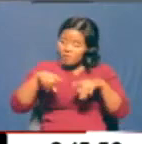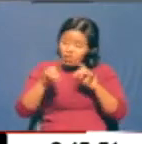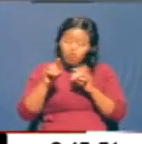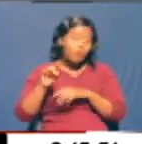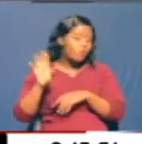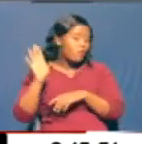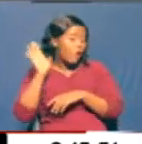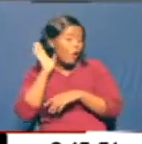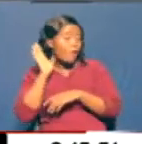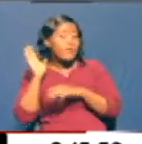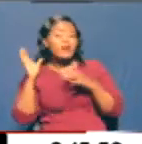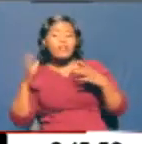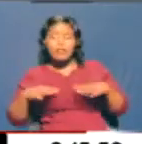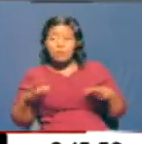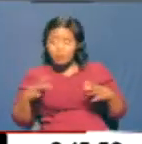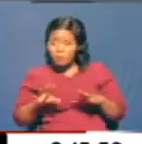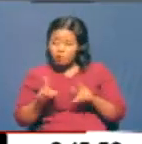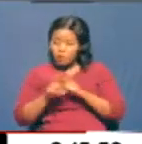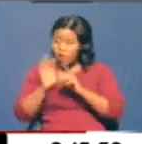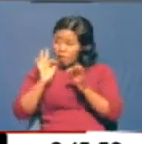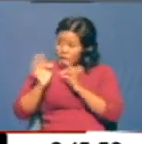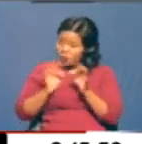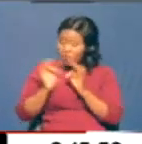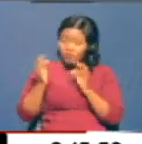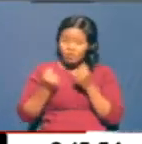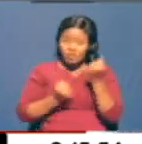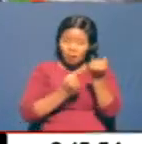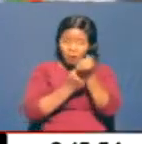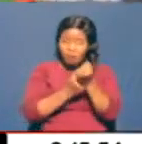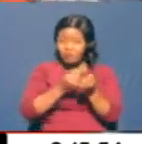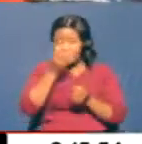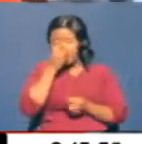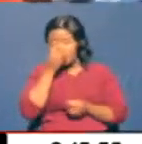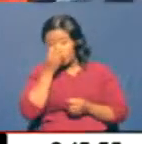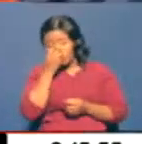if it means gravitating towards the deputy president's camp.